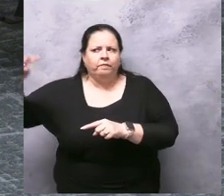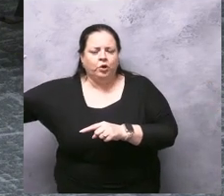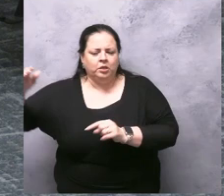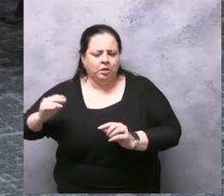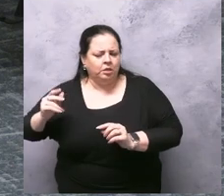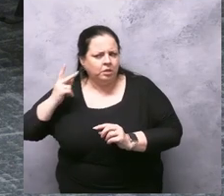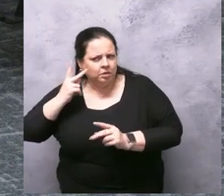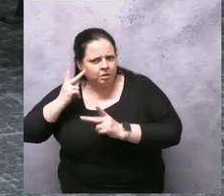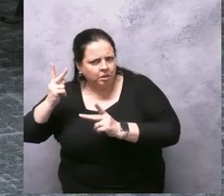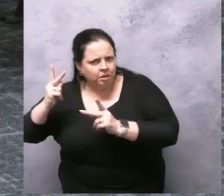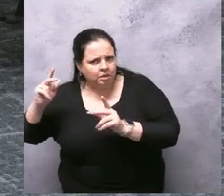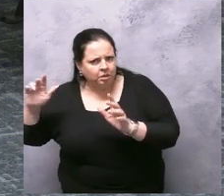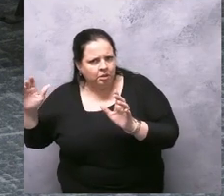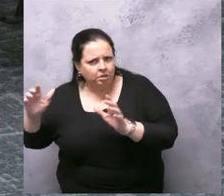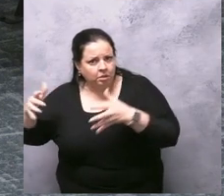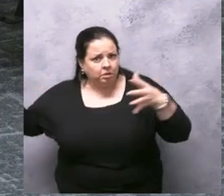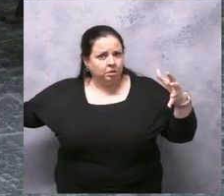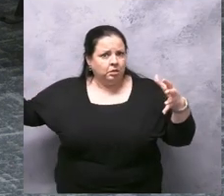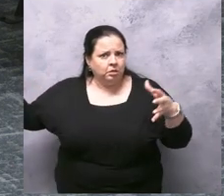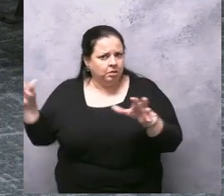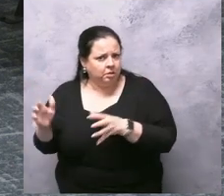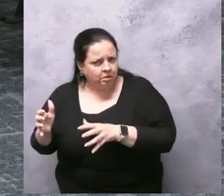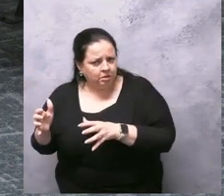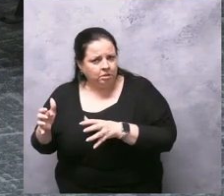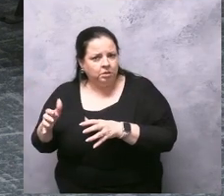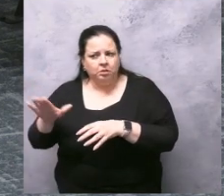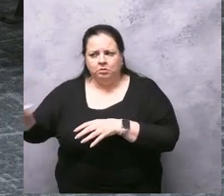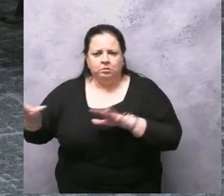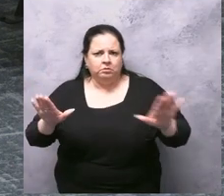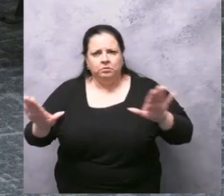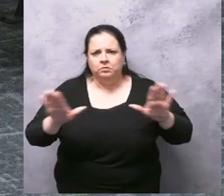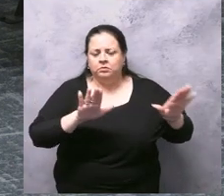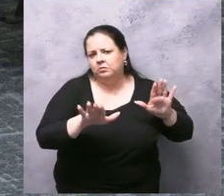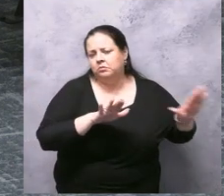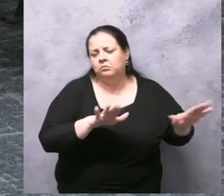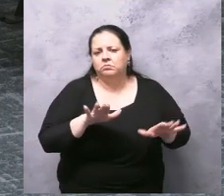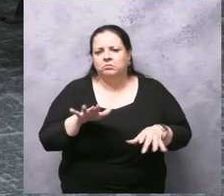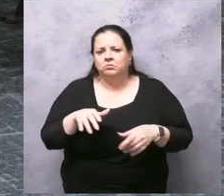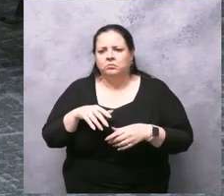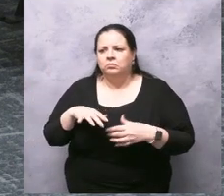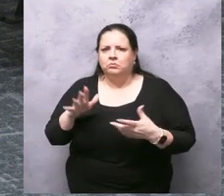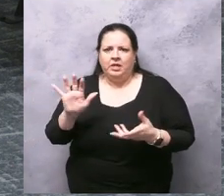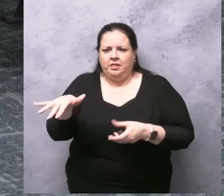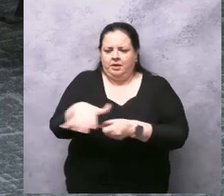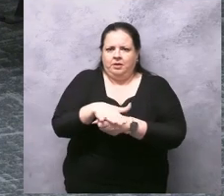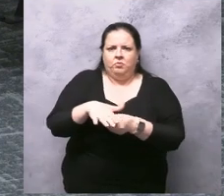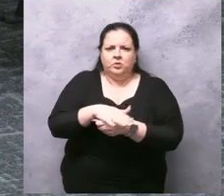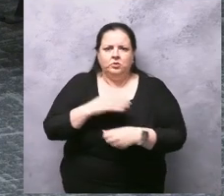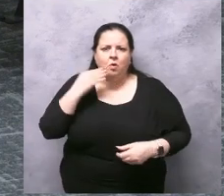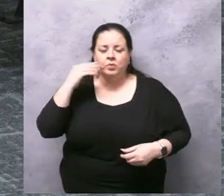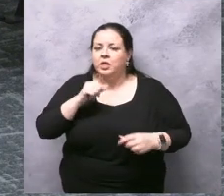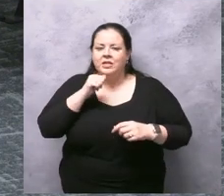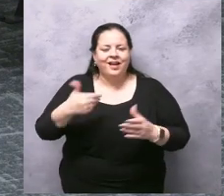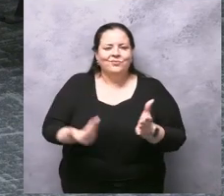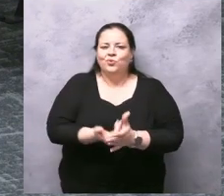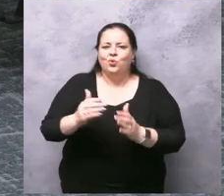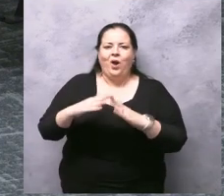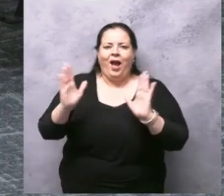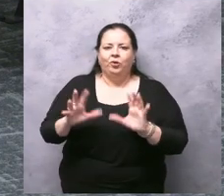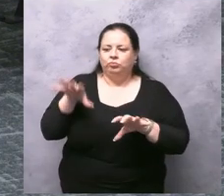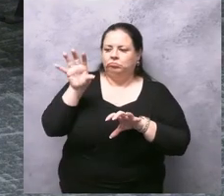year. So which neighborhoods are gaining or losing students in those homes that are not building any new